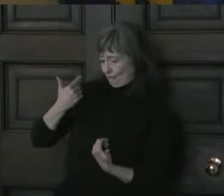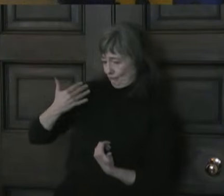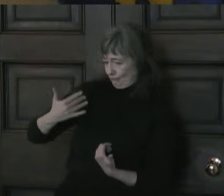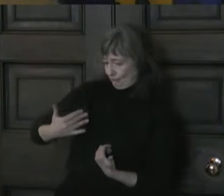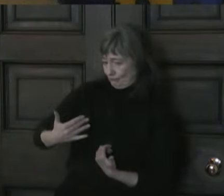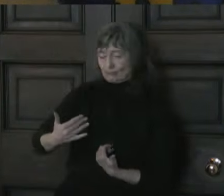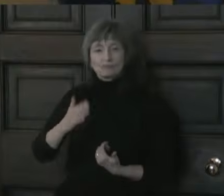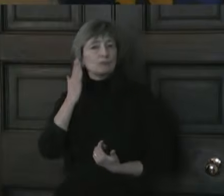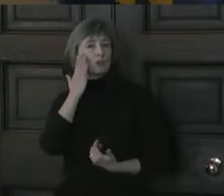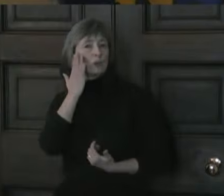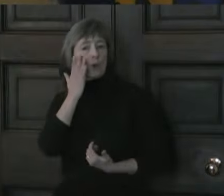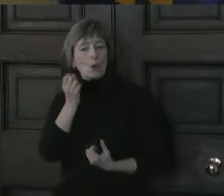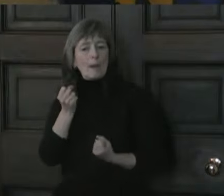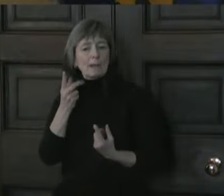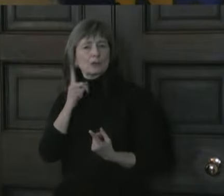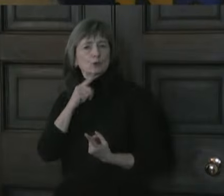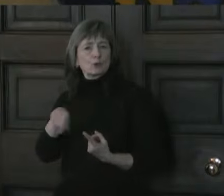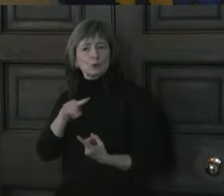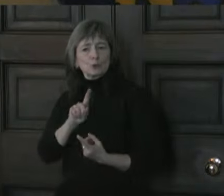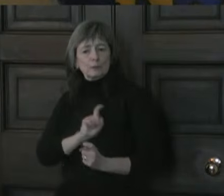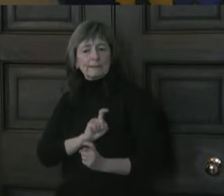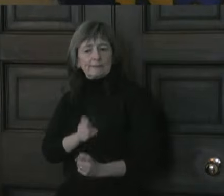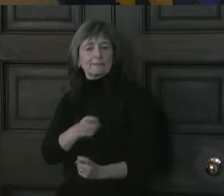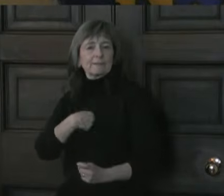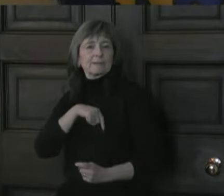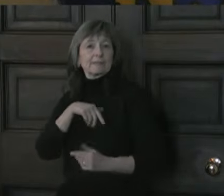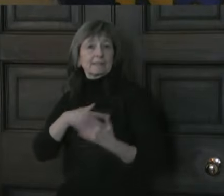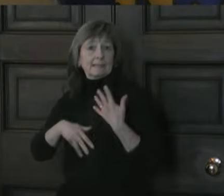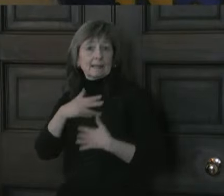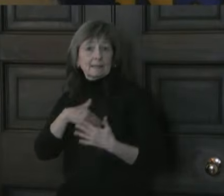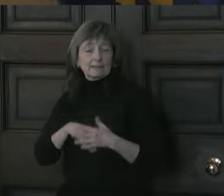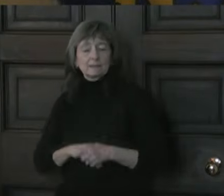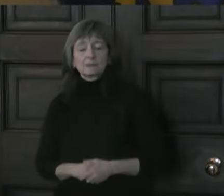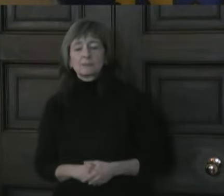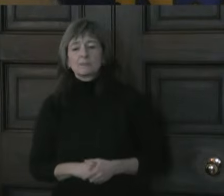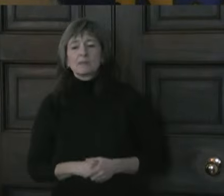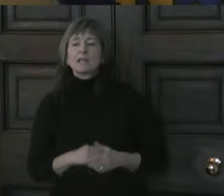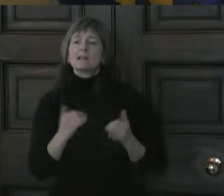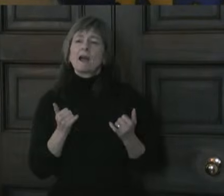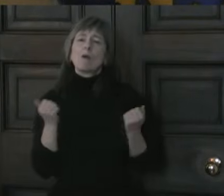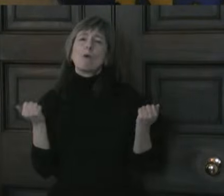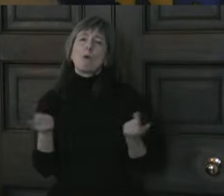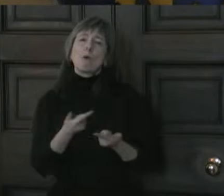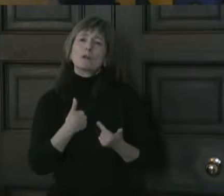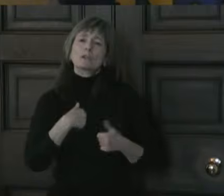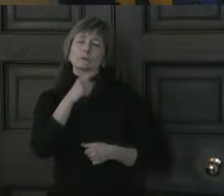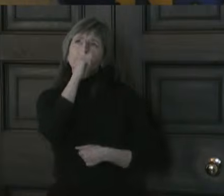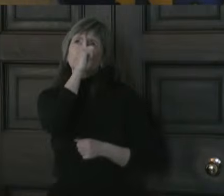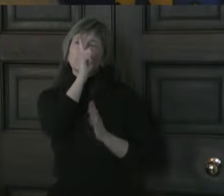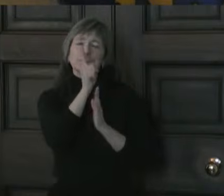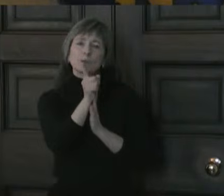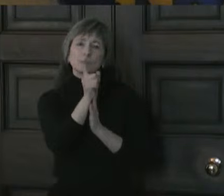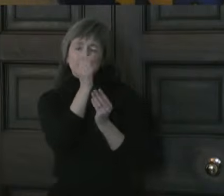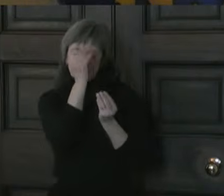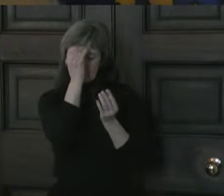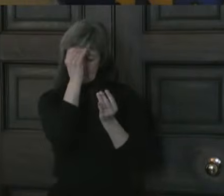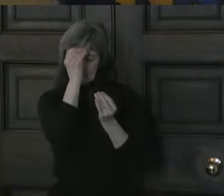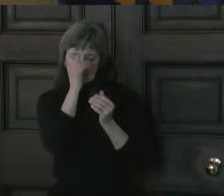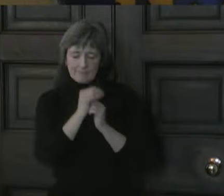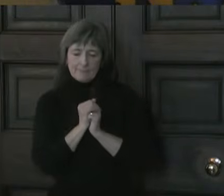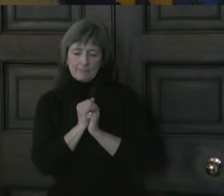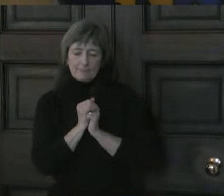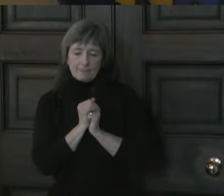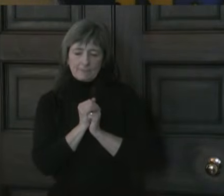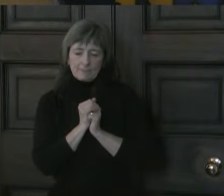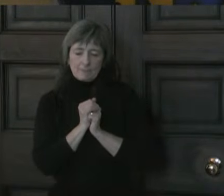of your contributions. And I ask you for a moment, all of us, to consider the lives that